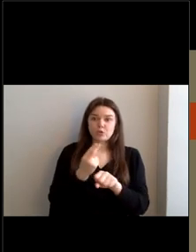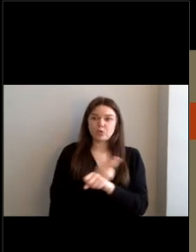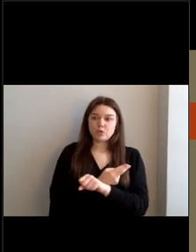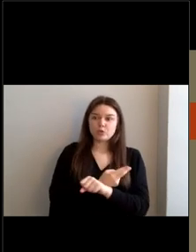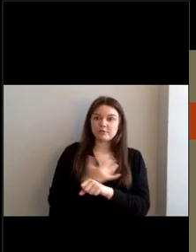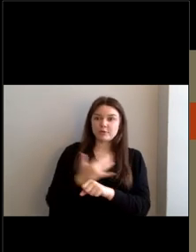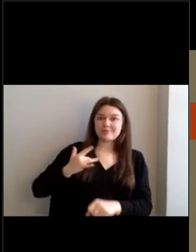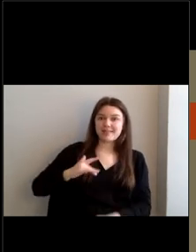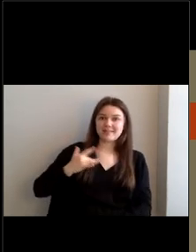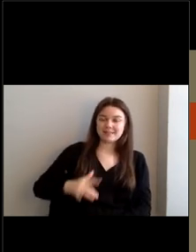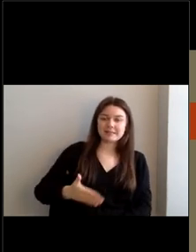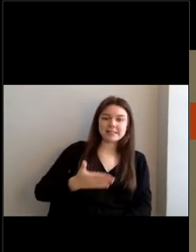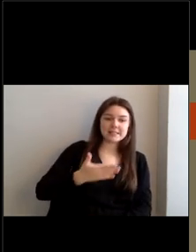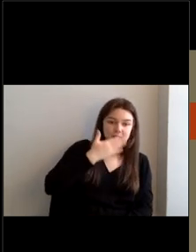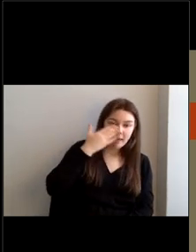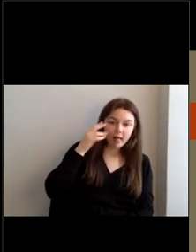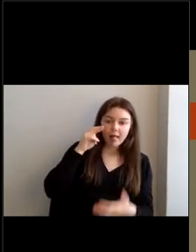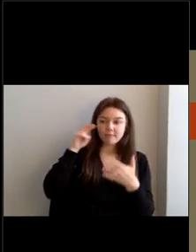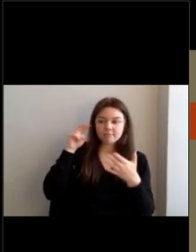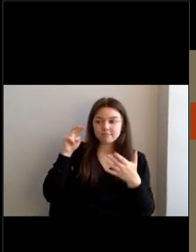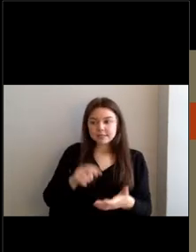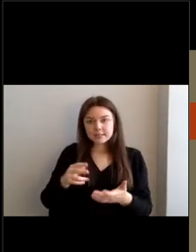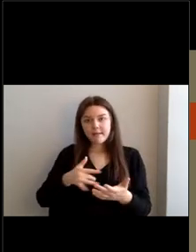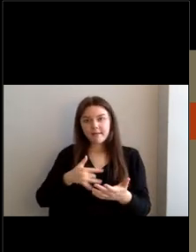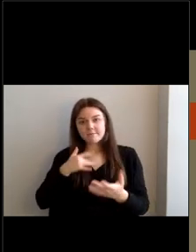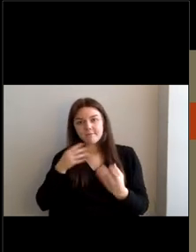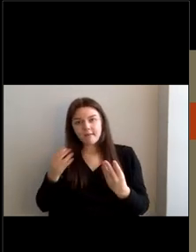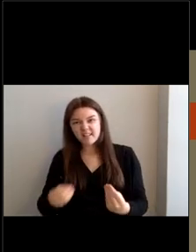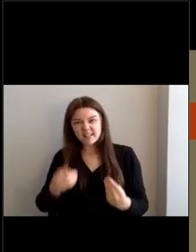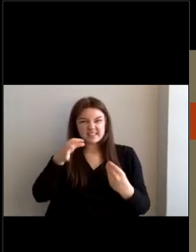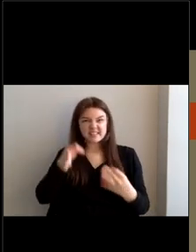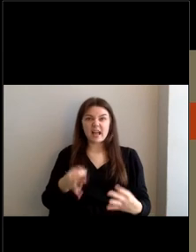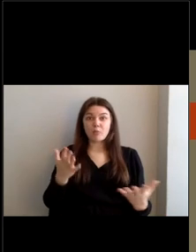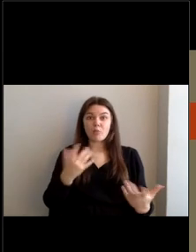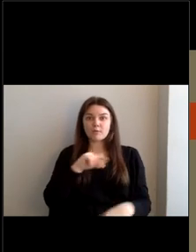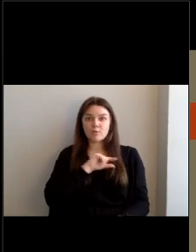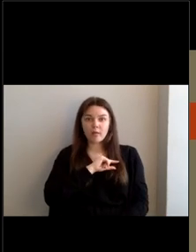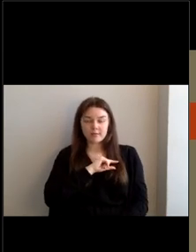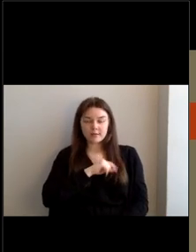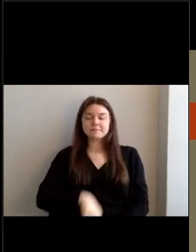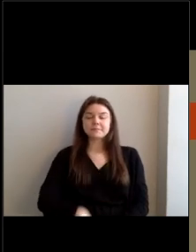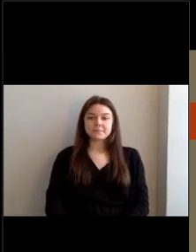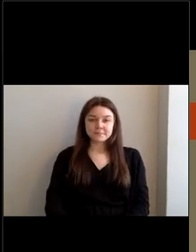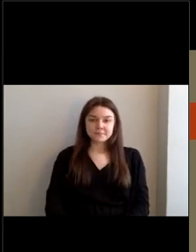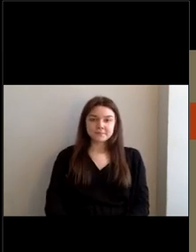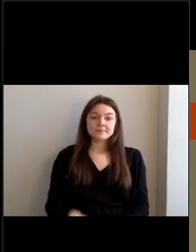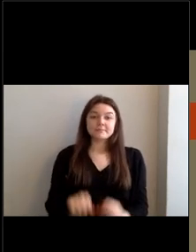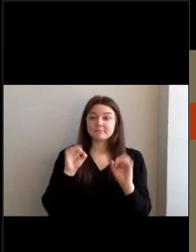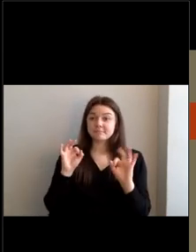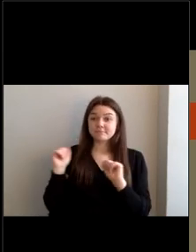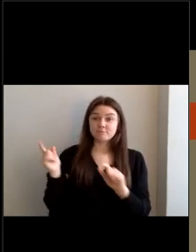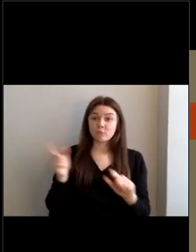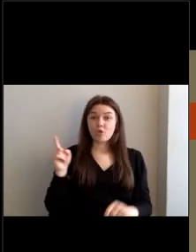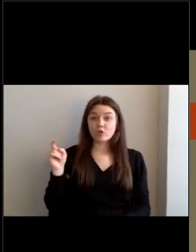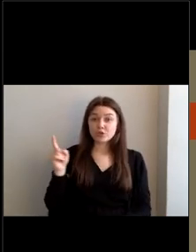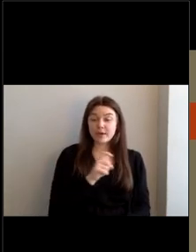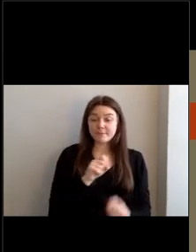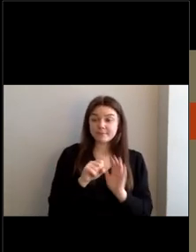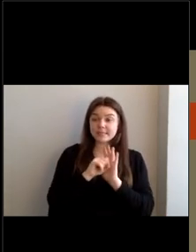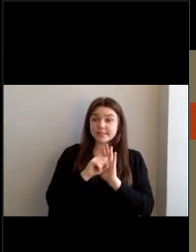senses to kind of help us decide the quality of shrimp. And so if all the shrimps and samples that we looked